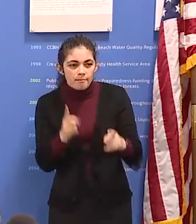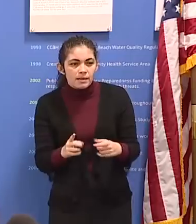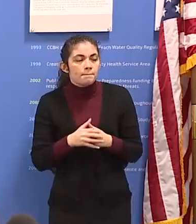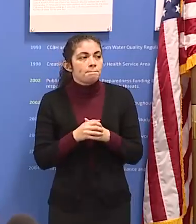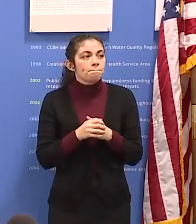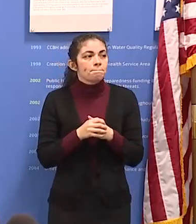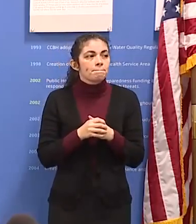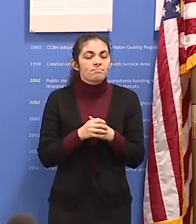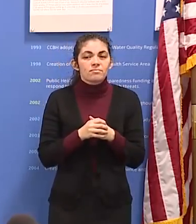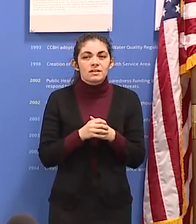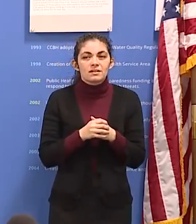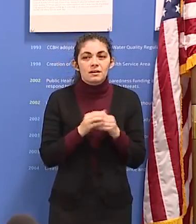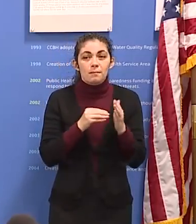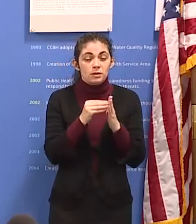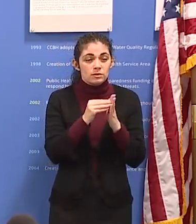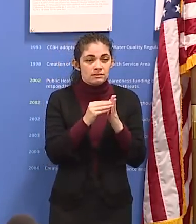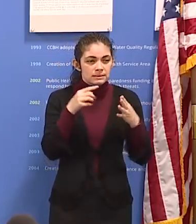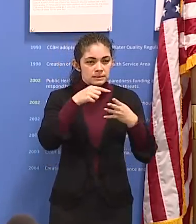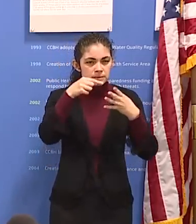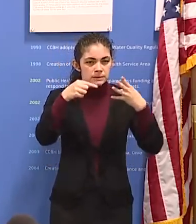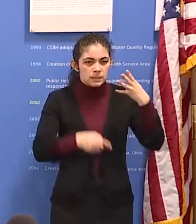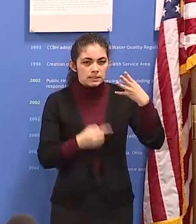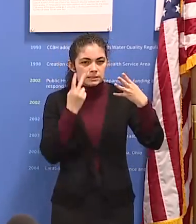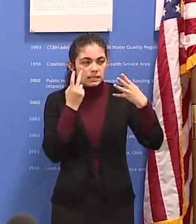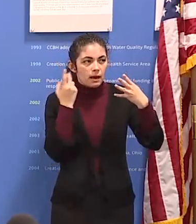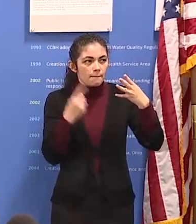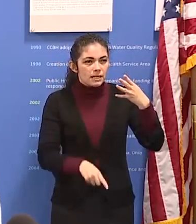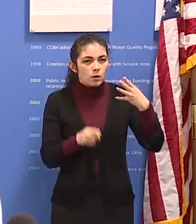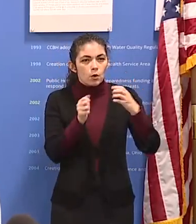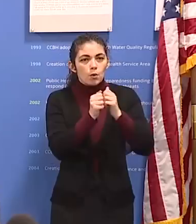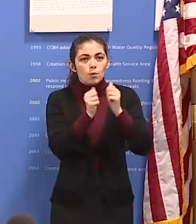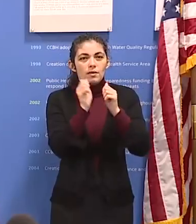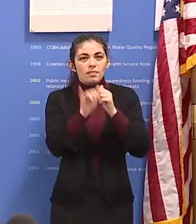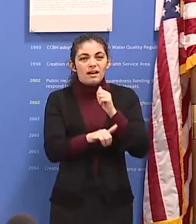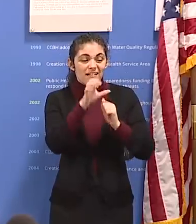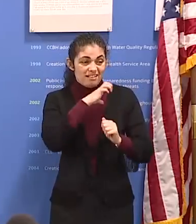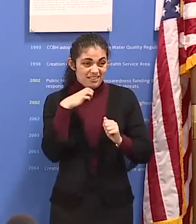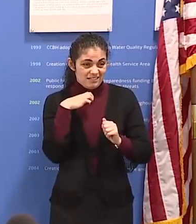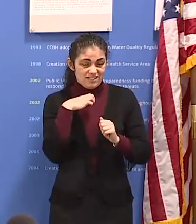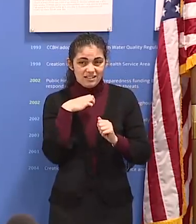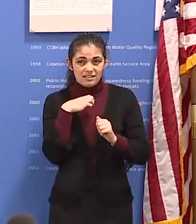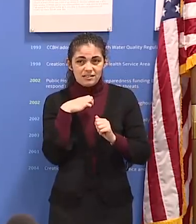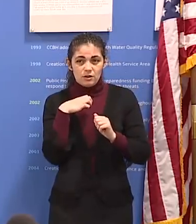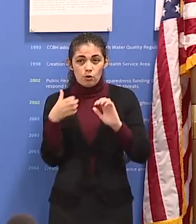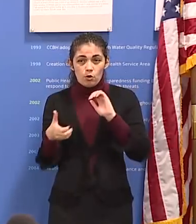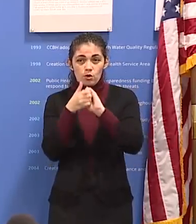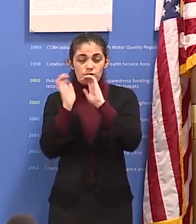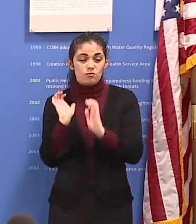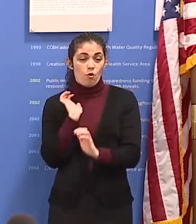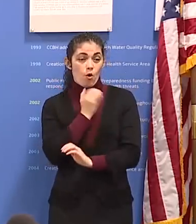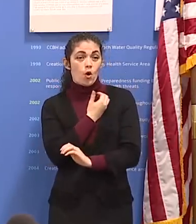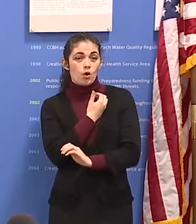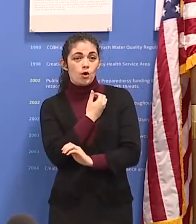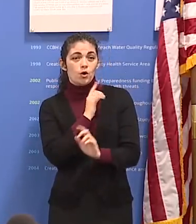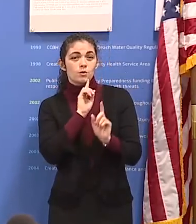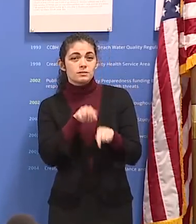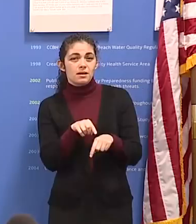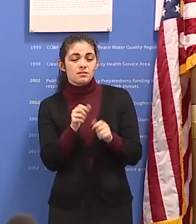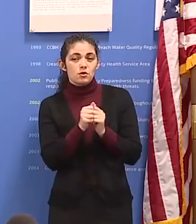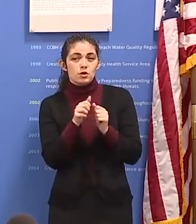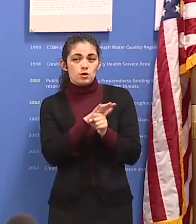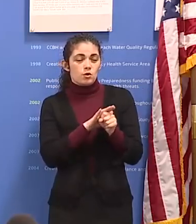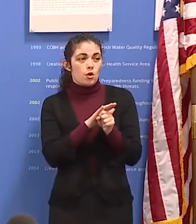about a multi-pronged approach here at the County Board of Health in conjunction with our Cleveland colleagues around our community's response at the local